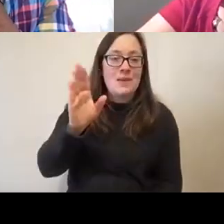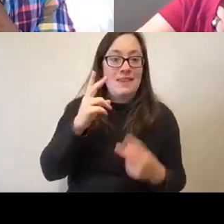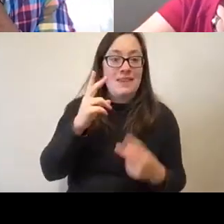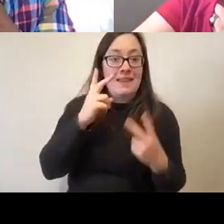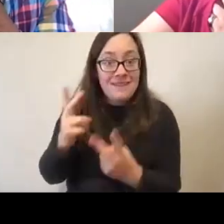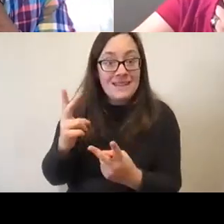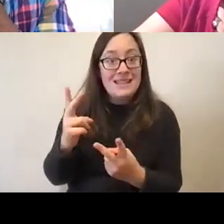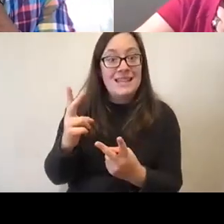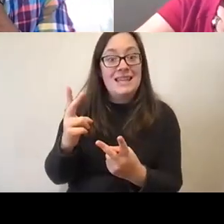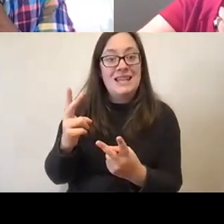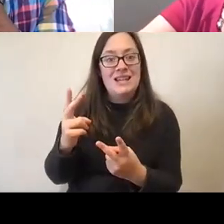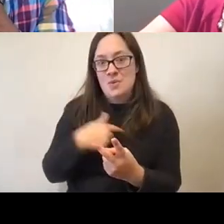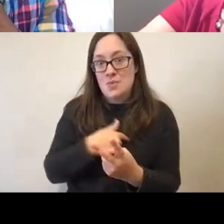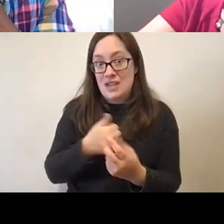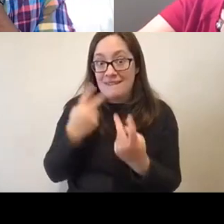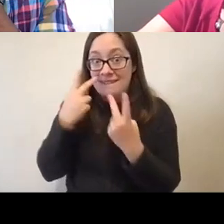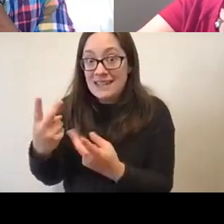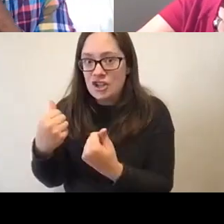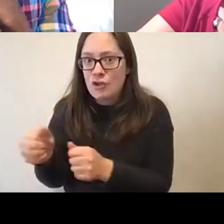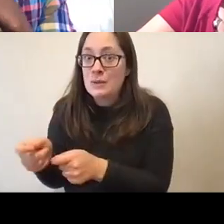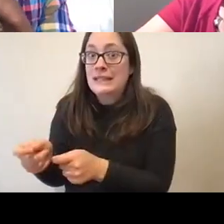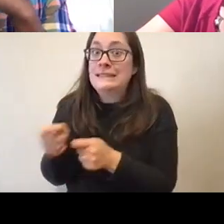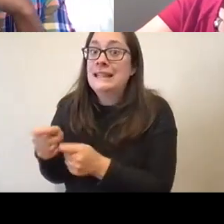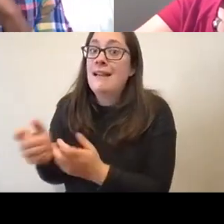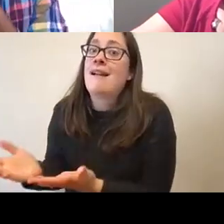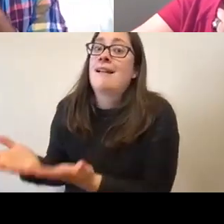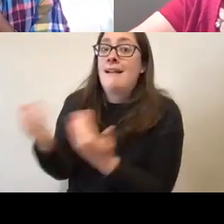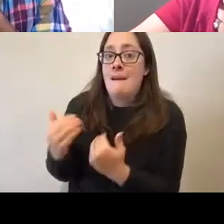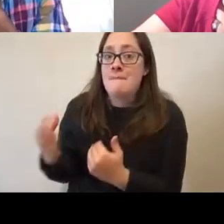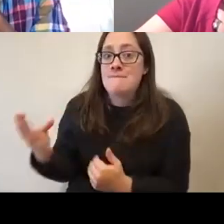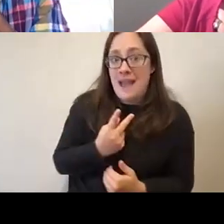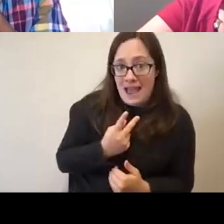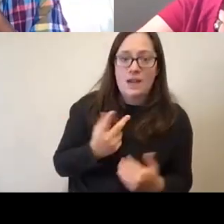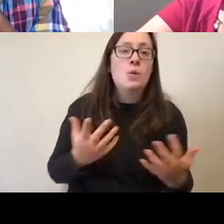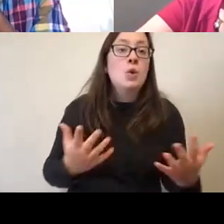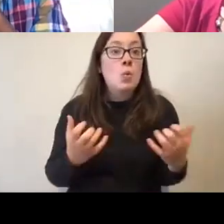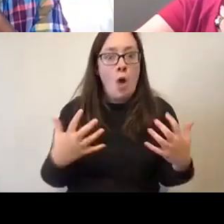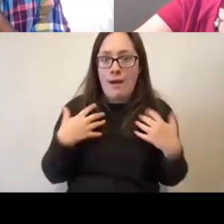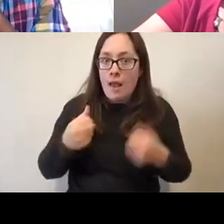her back with us to get her healthcare here.